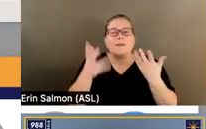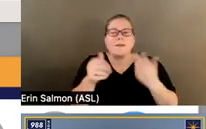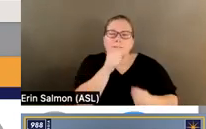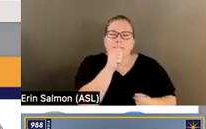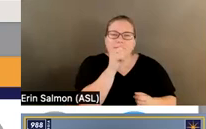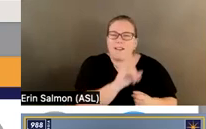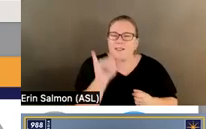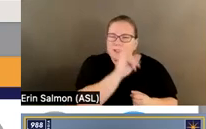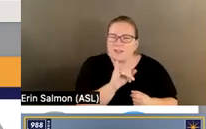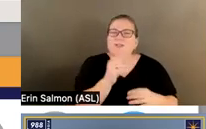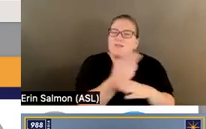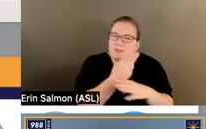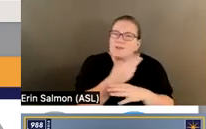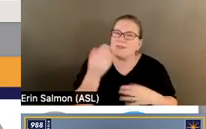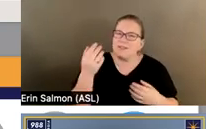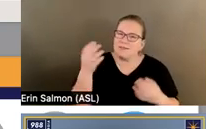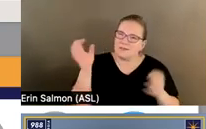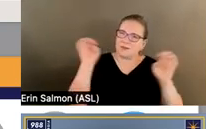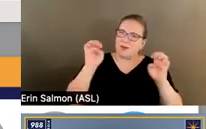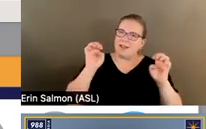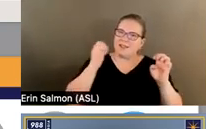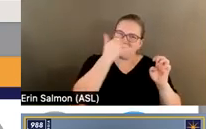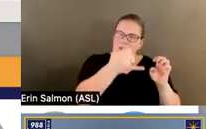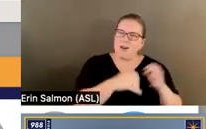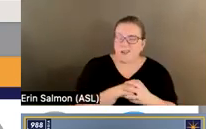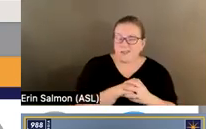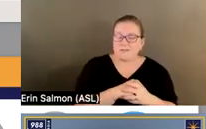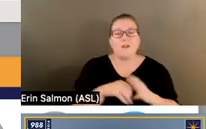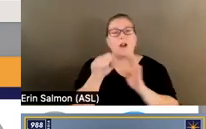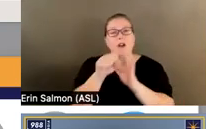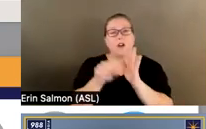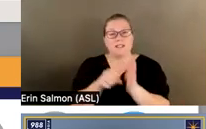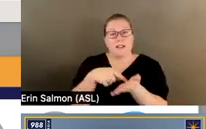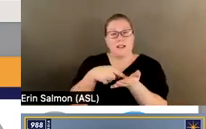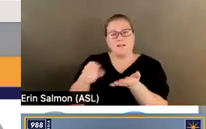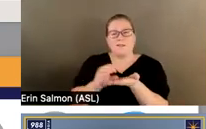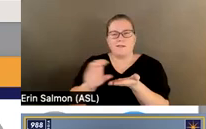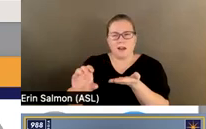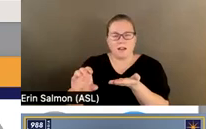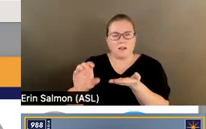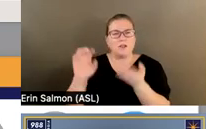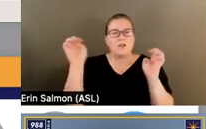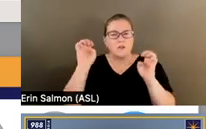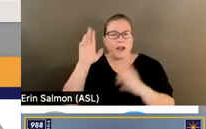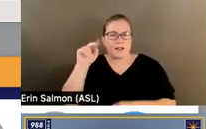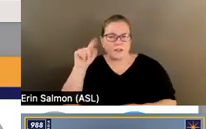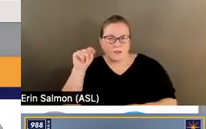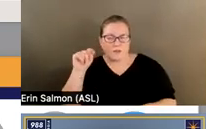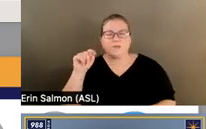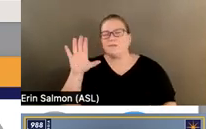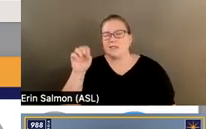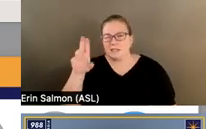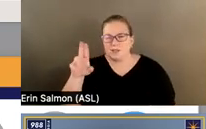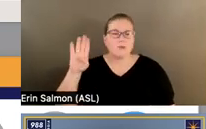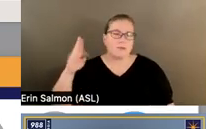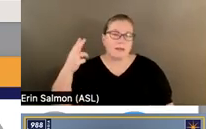the crisis line. Our state-funded crisis stabilization units and behavioral health crisis centers are primarily in